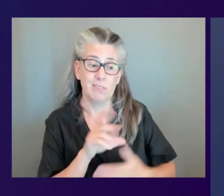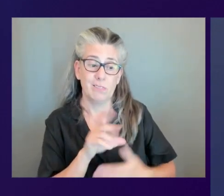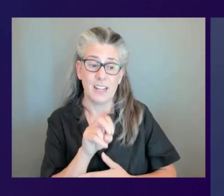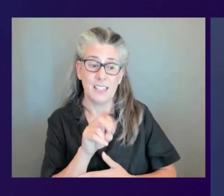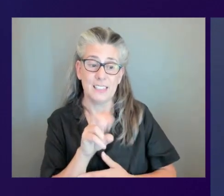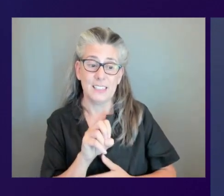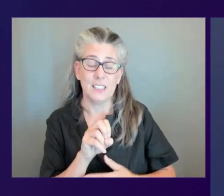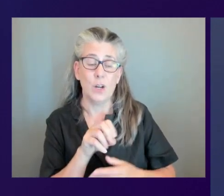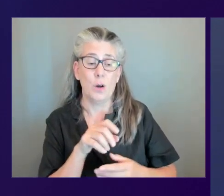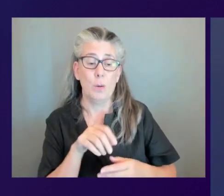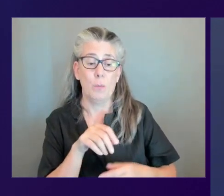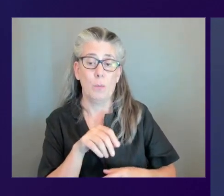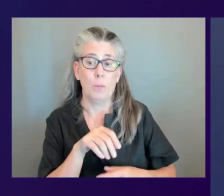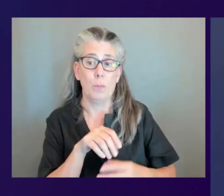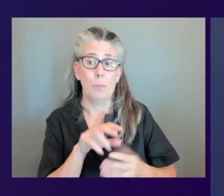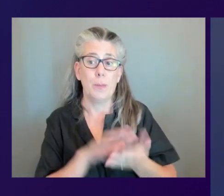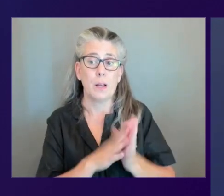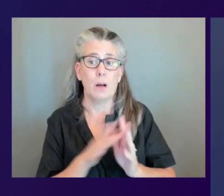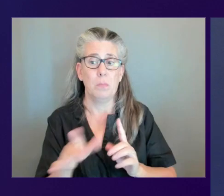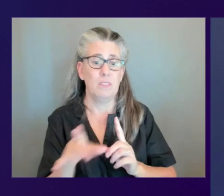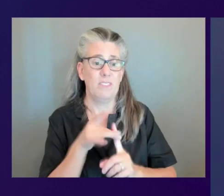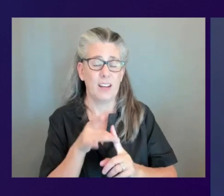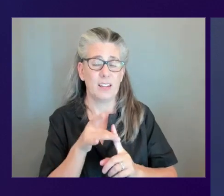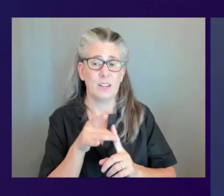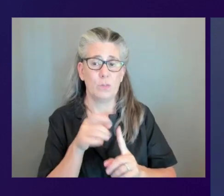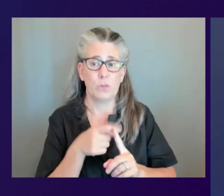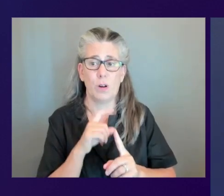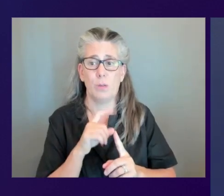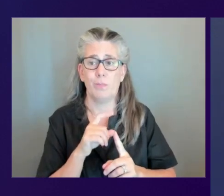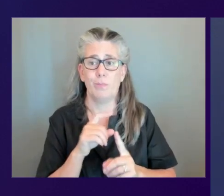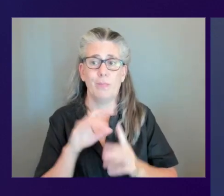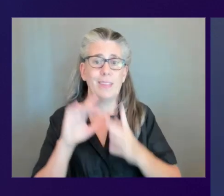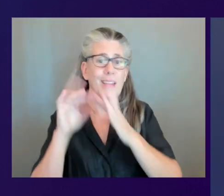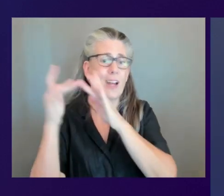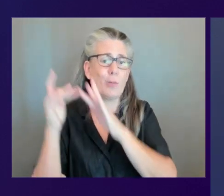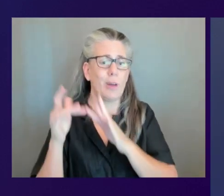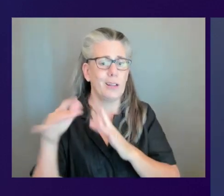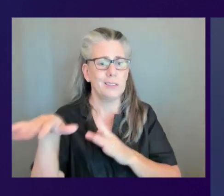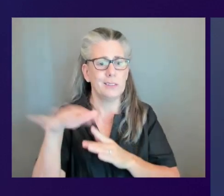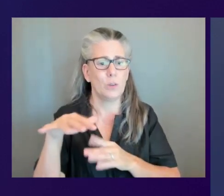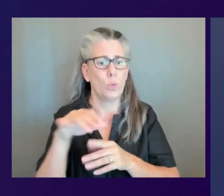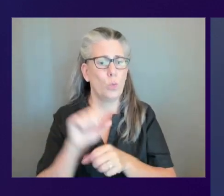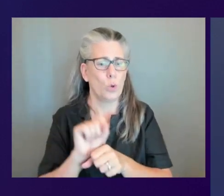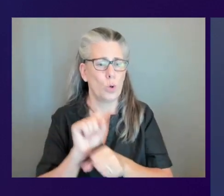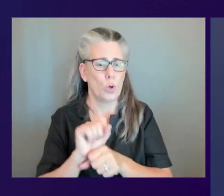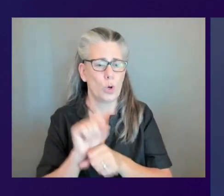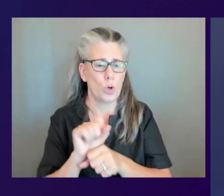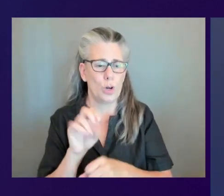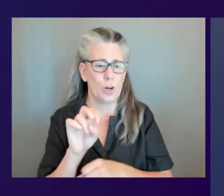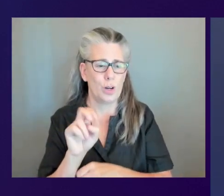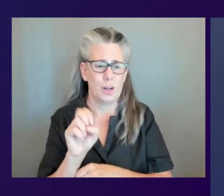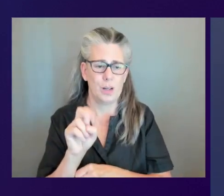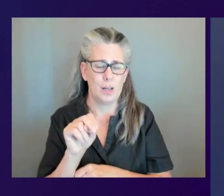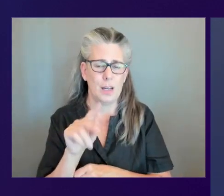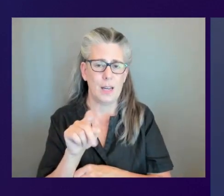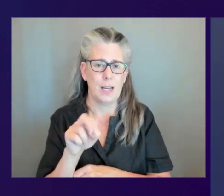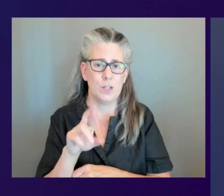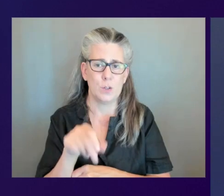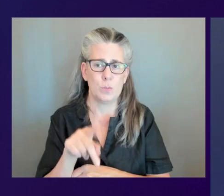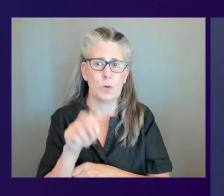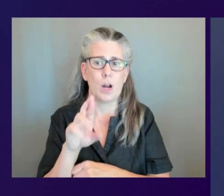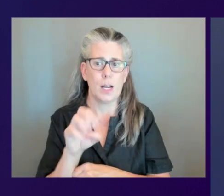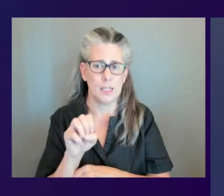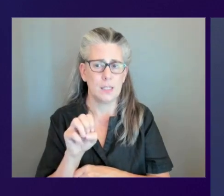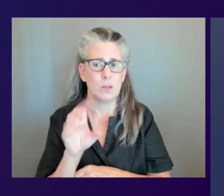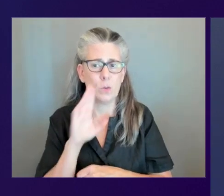from an enterprise from where I worked. Oh. Maybe probably. You're willing to admit this on a public? Yes. Yeah. Oh, wow. So if I'm